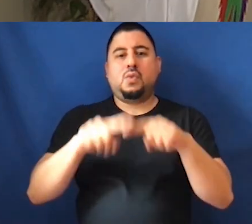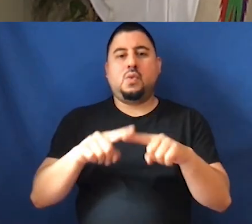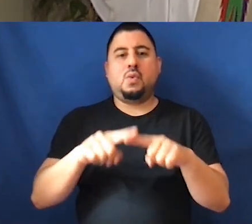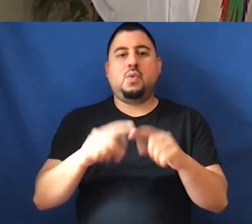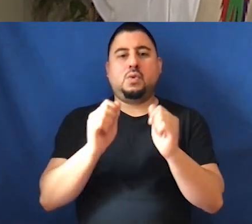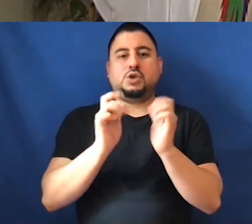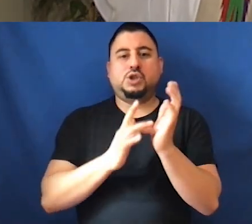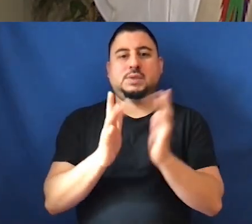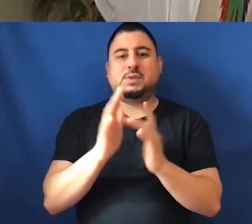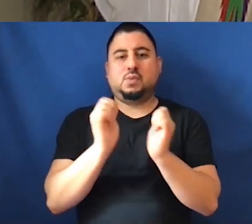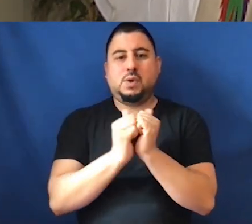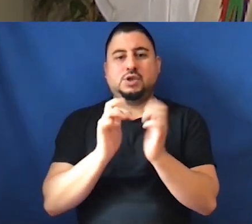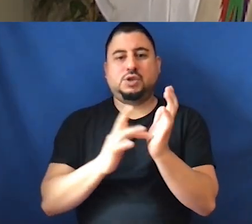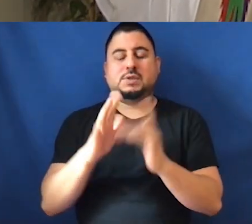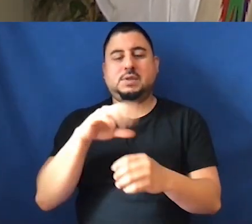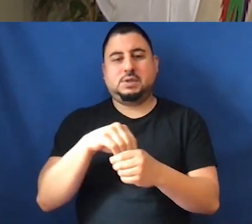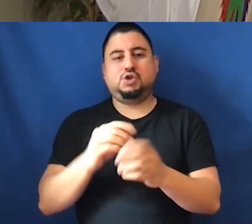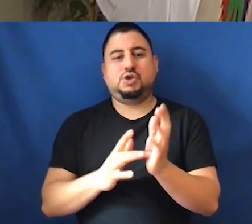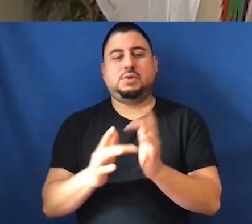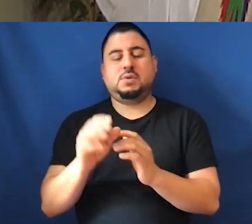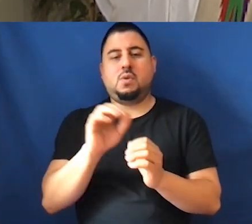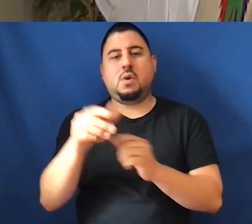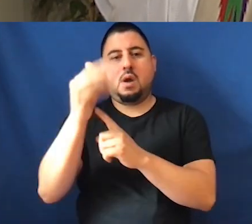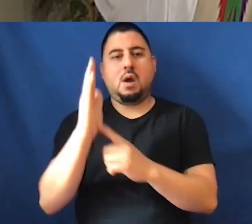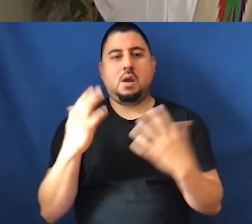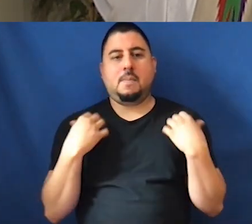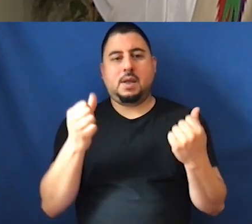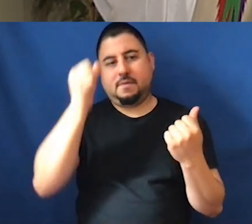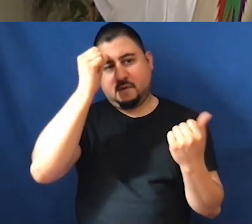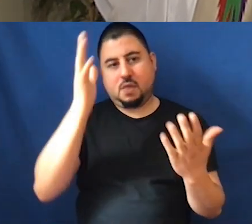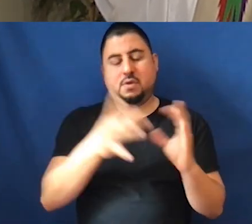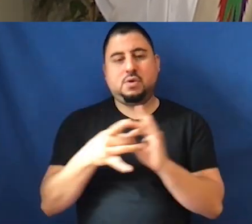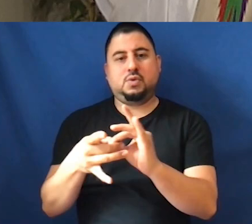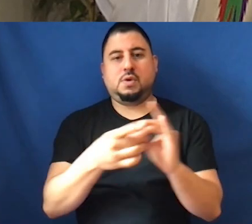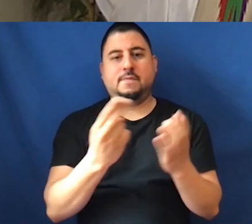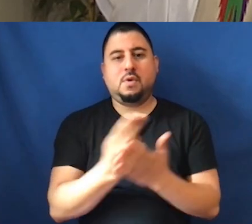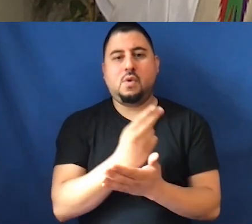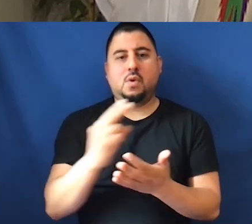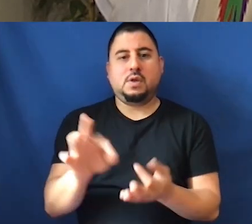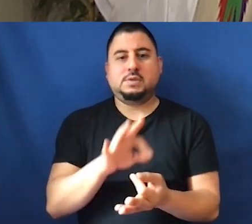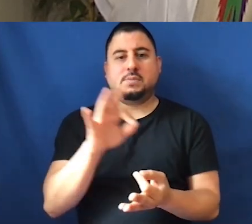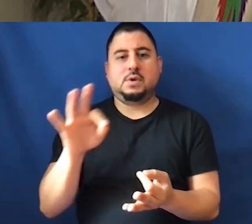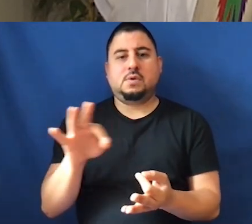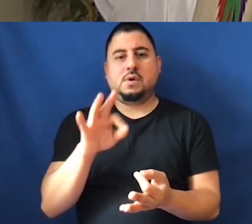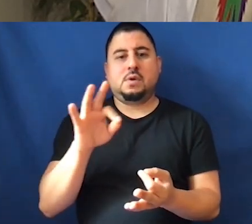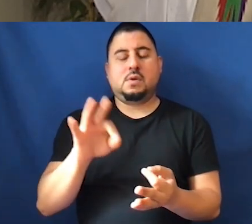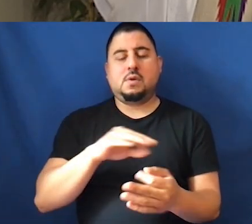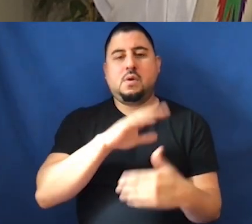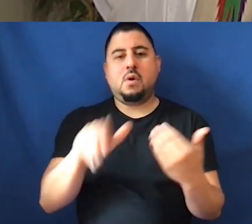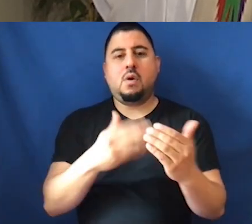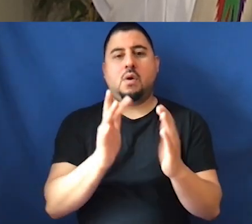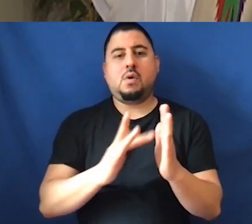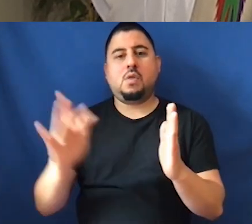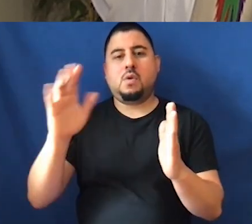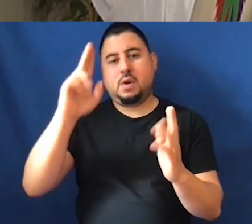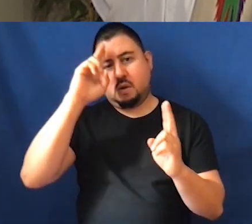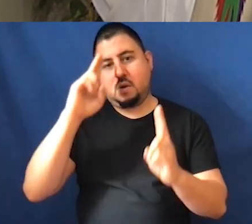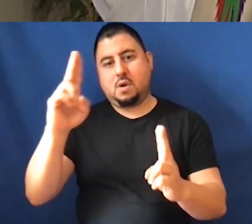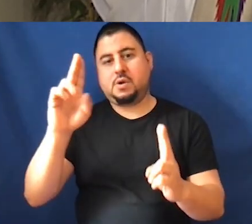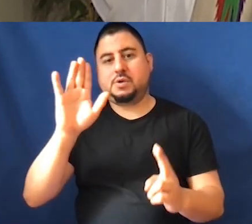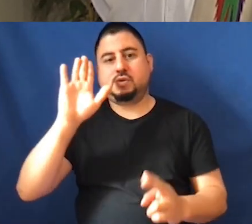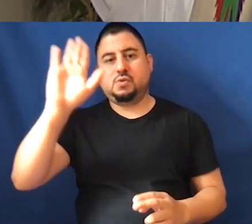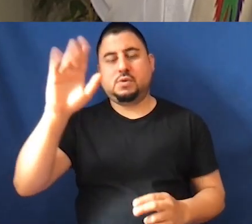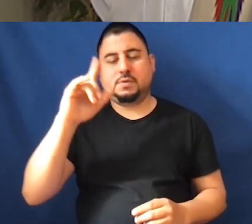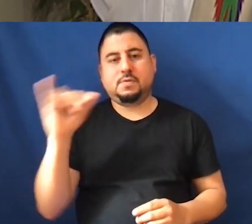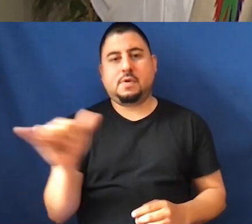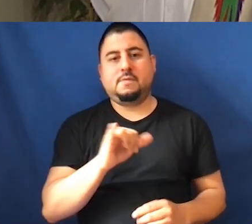and with him and in him, O God, Almighty Father, in the unity of the Holy Spirit, all glory and